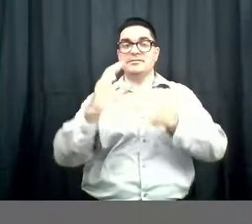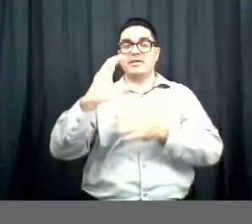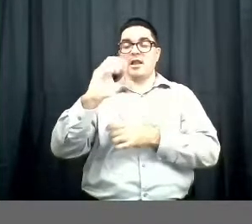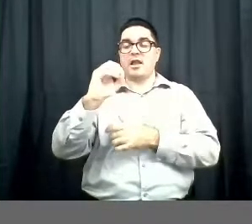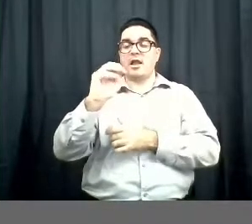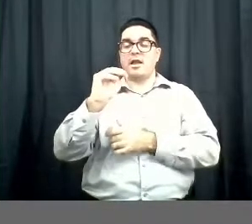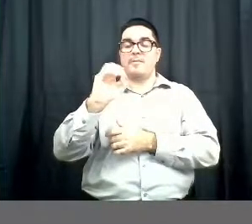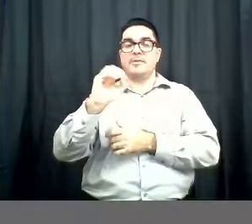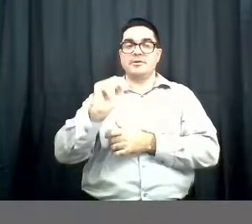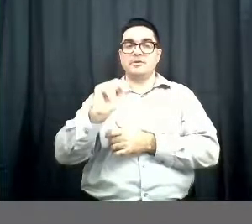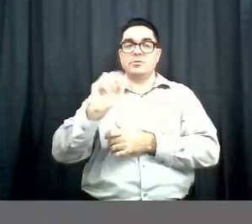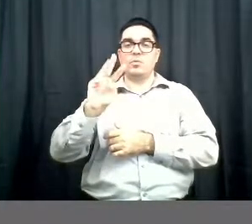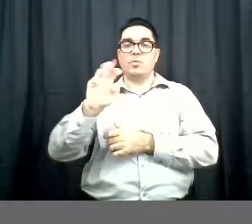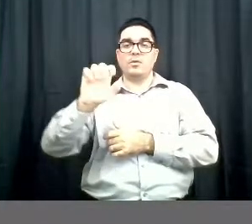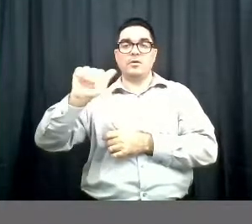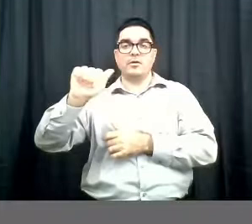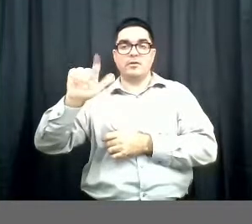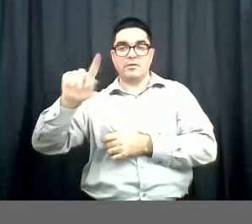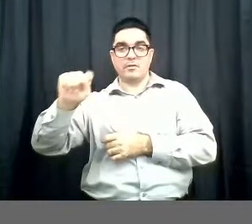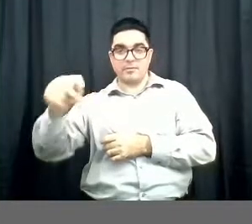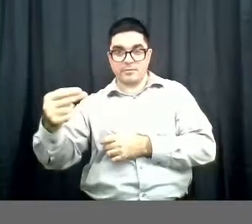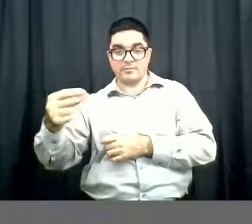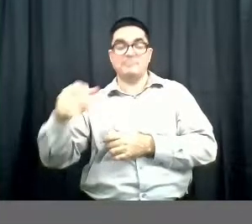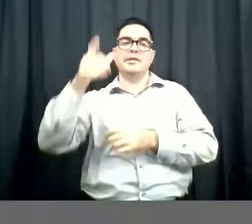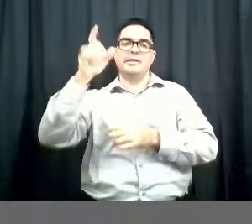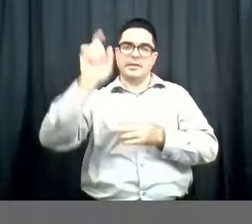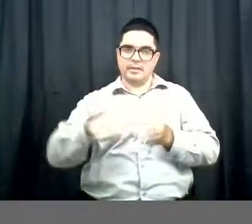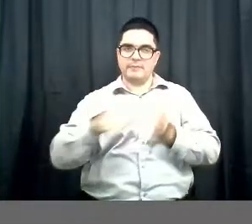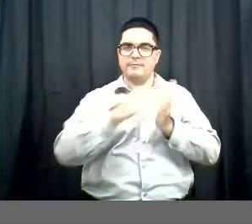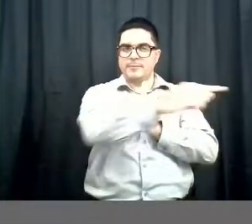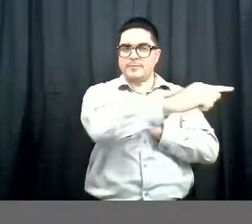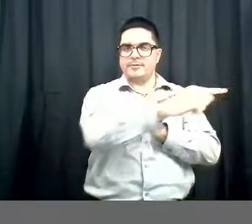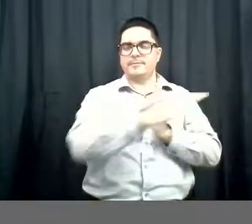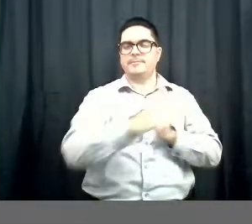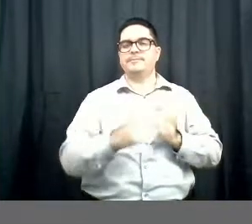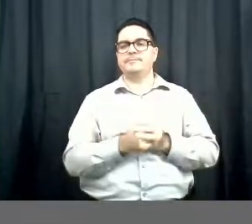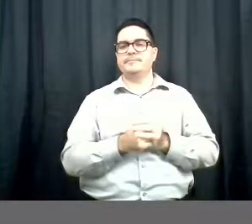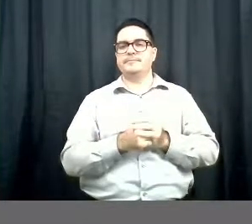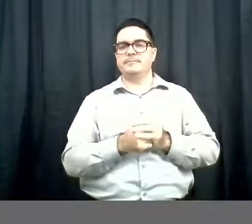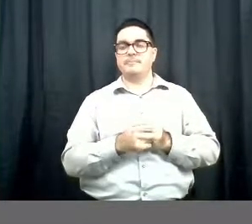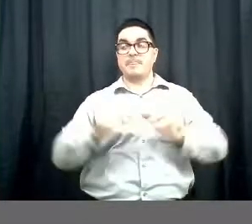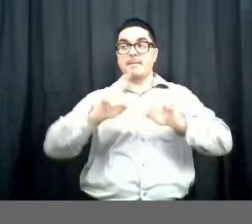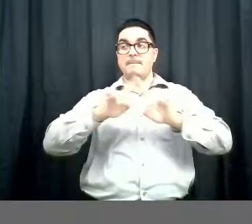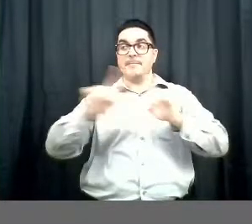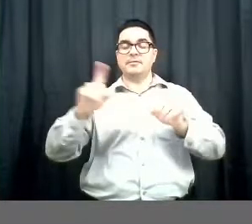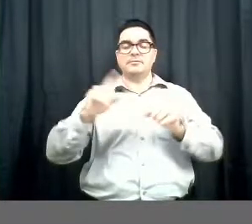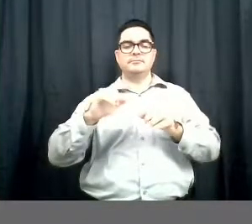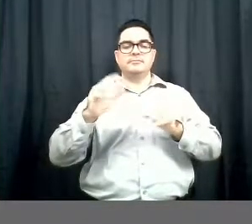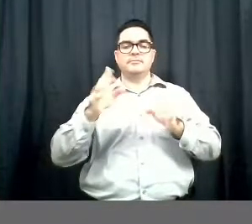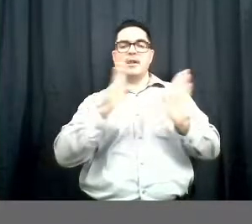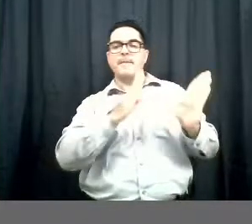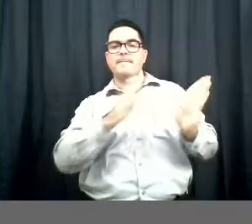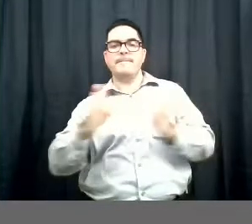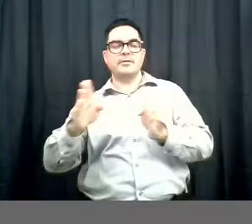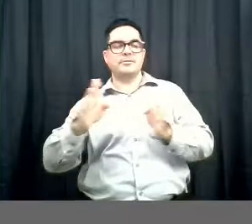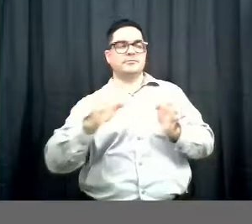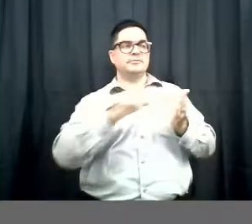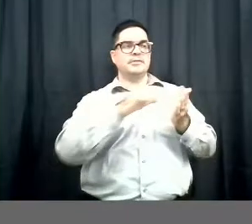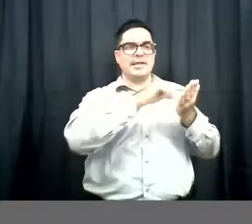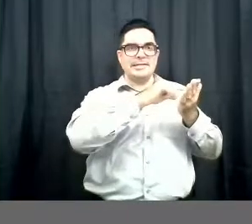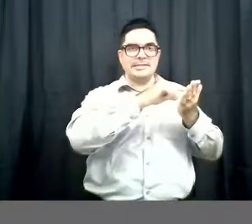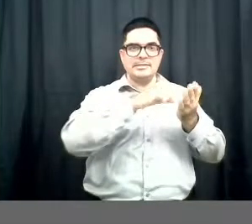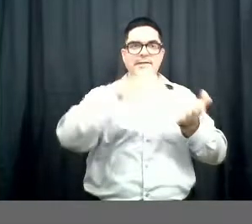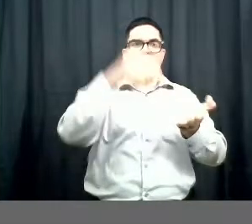on a discounted basis. But the work of the advisors to reduce that and to reduce and eliminate thousands